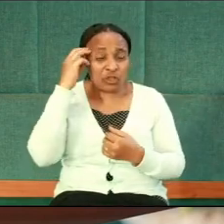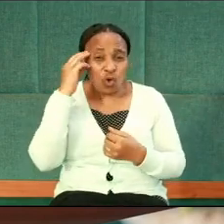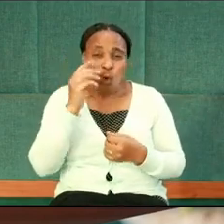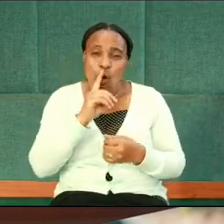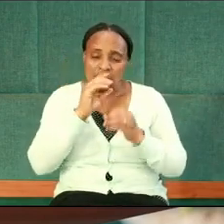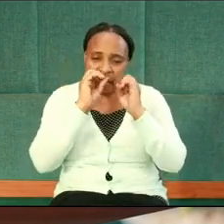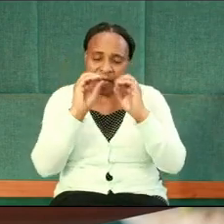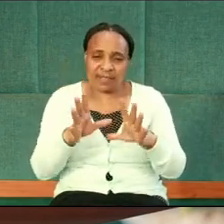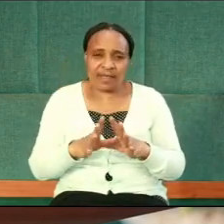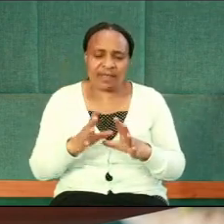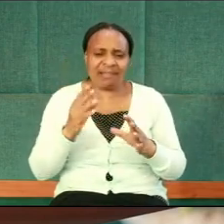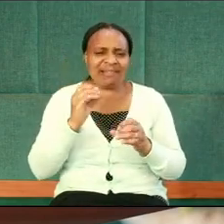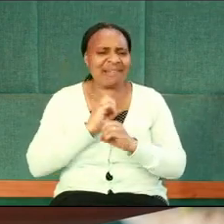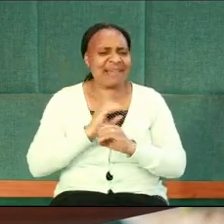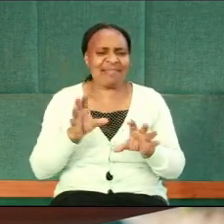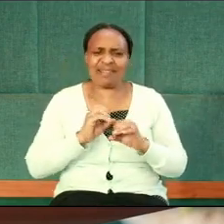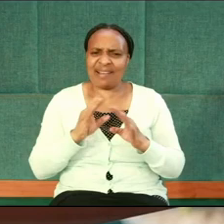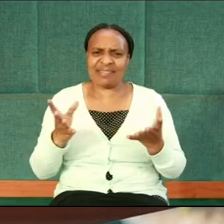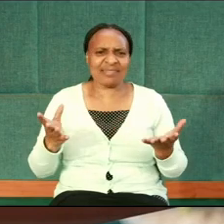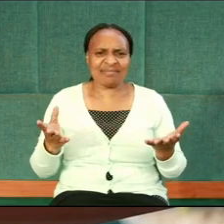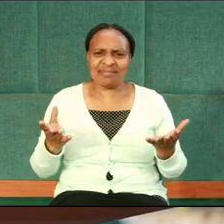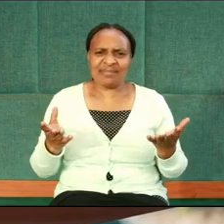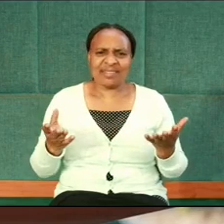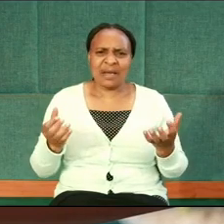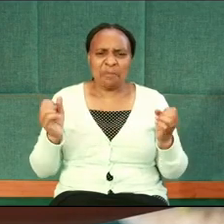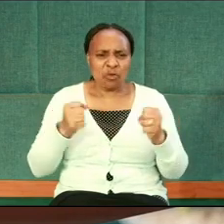nothing to do with, you know, you cannot relate it to the mind.